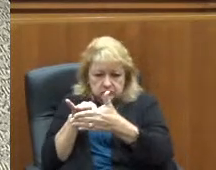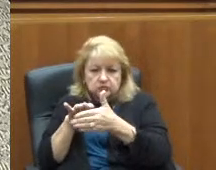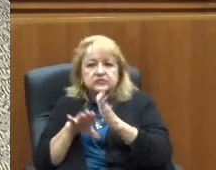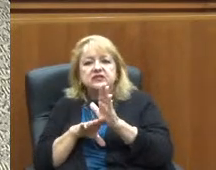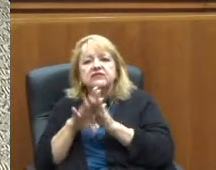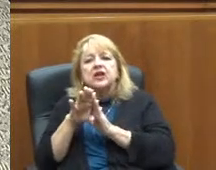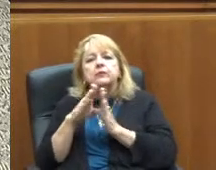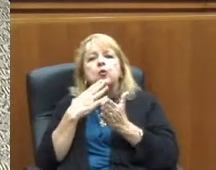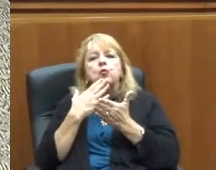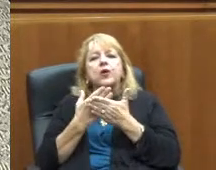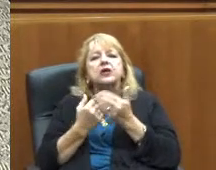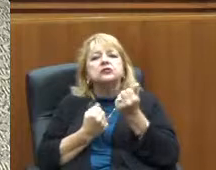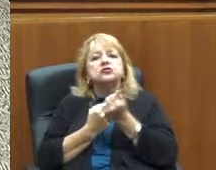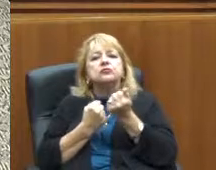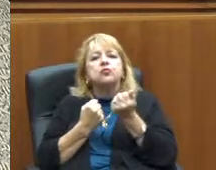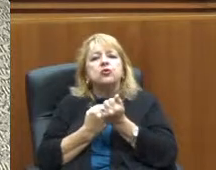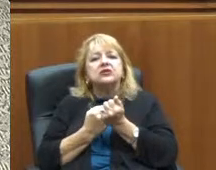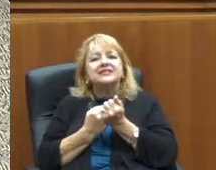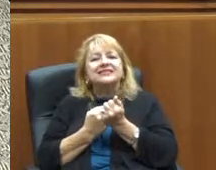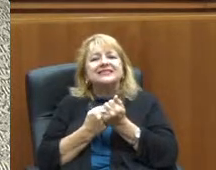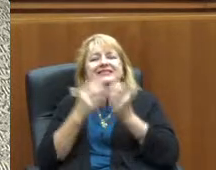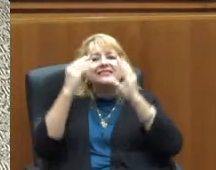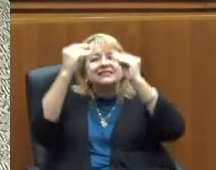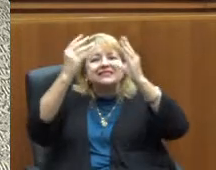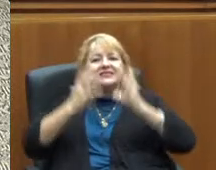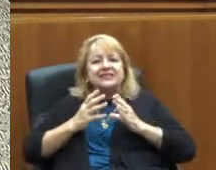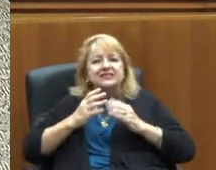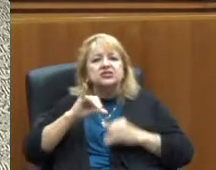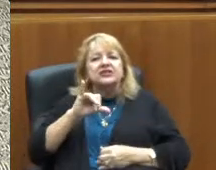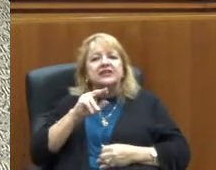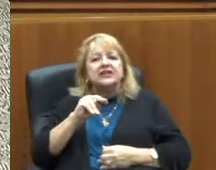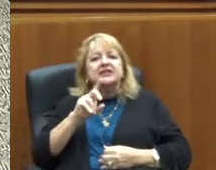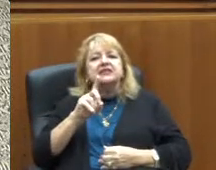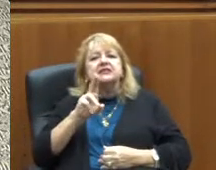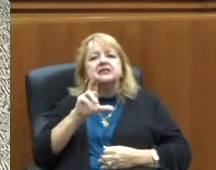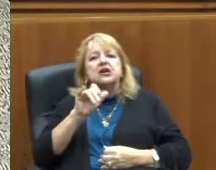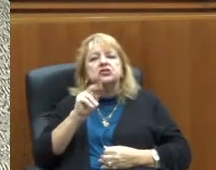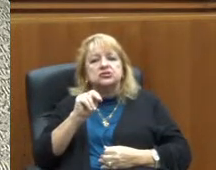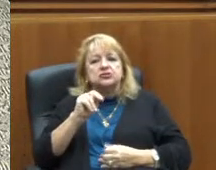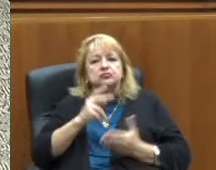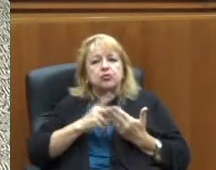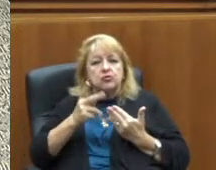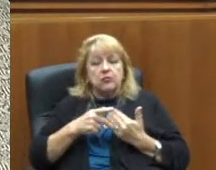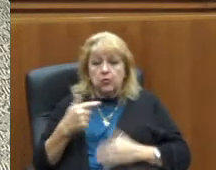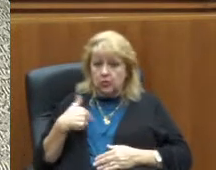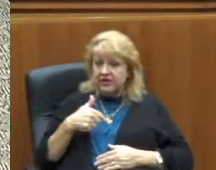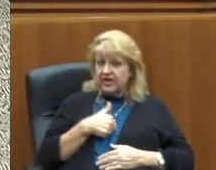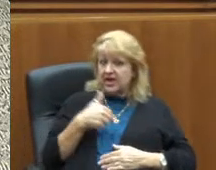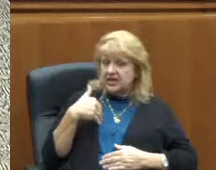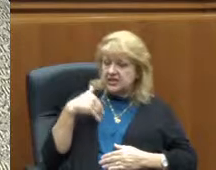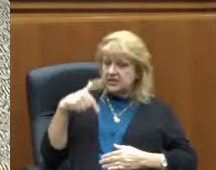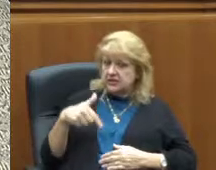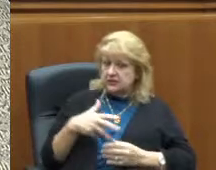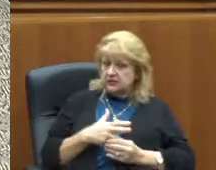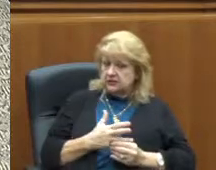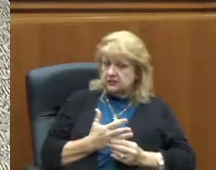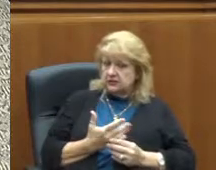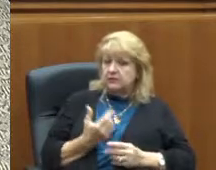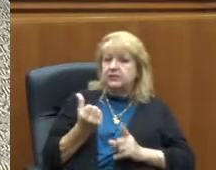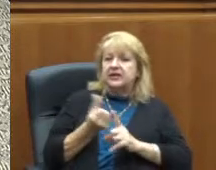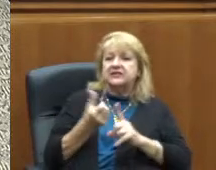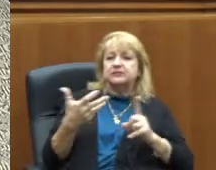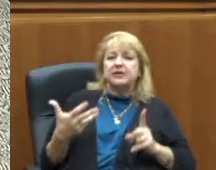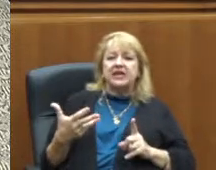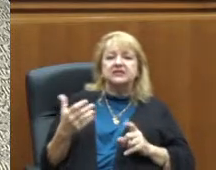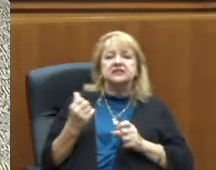a well-supported teacher induction program. We've had this program in place in Caddo, but we've expanded